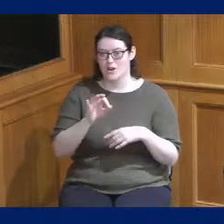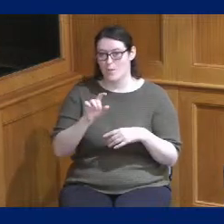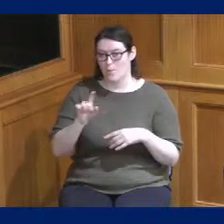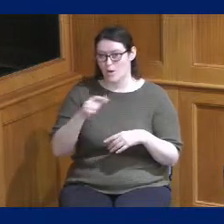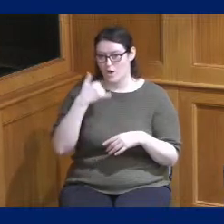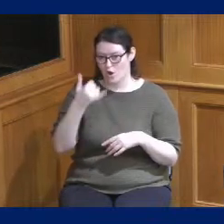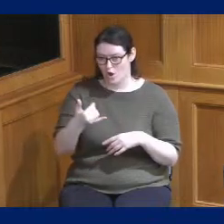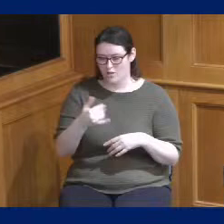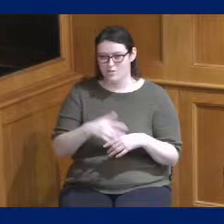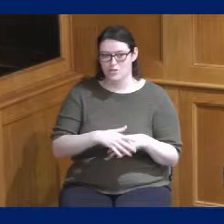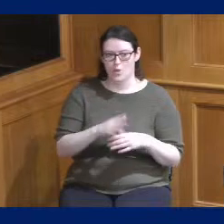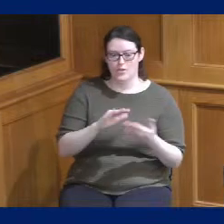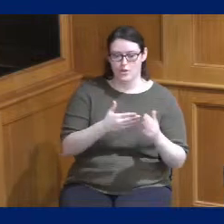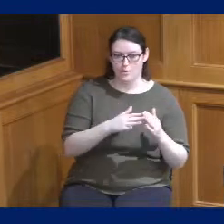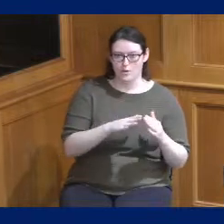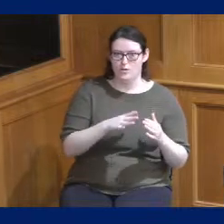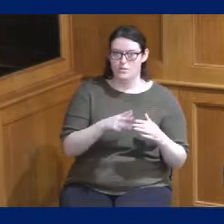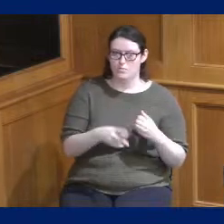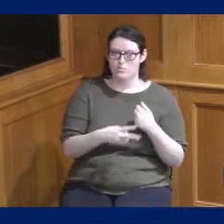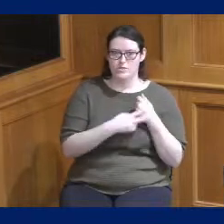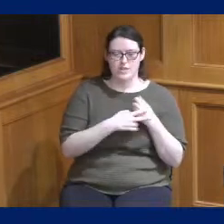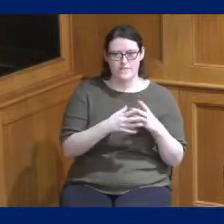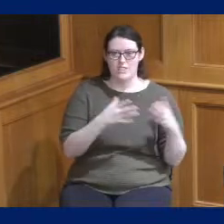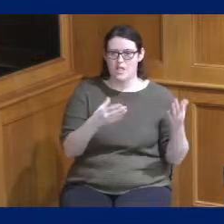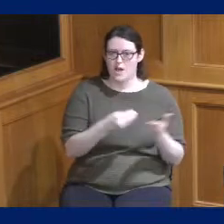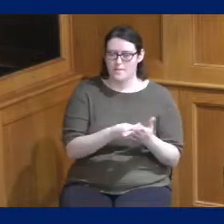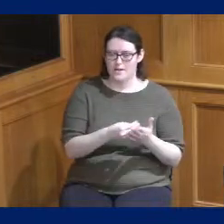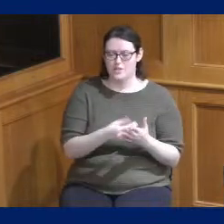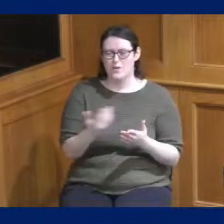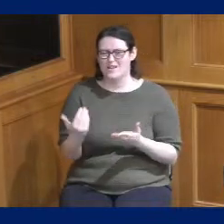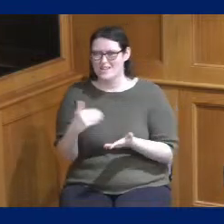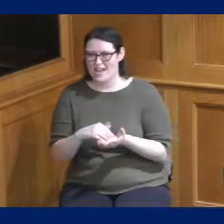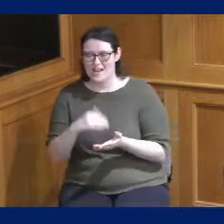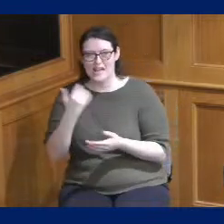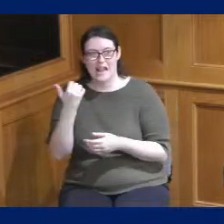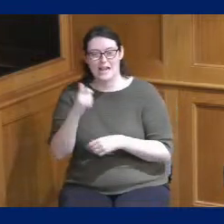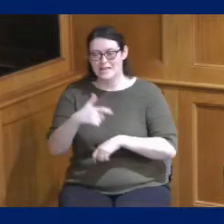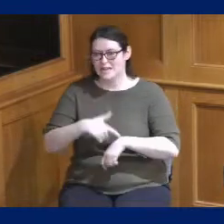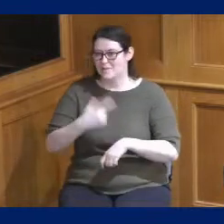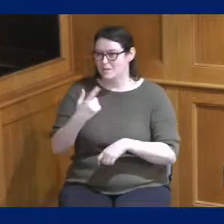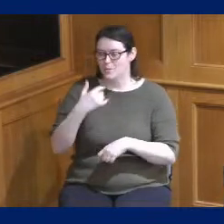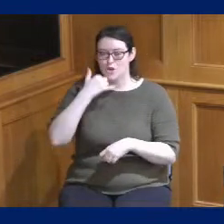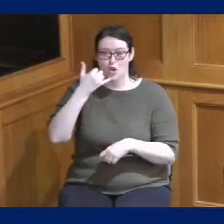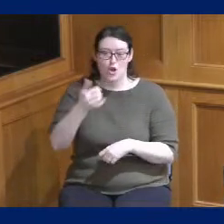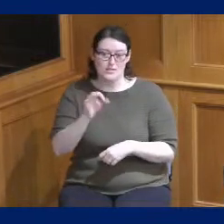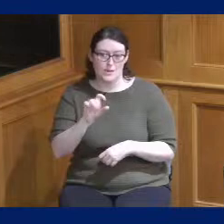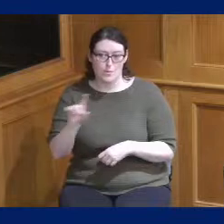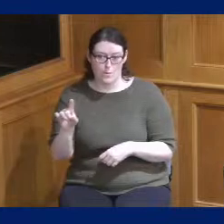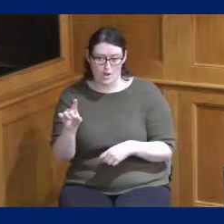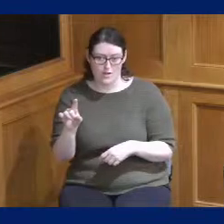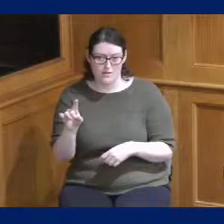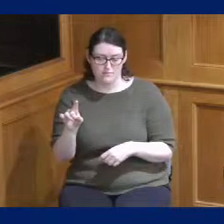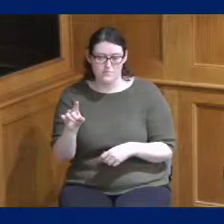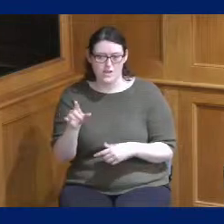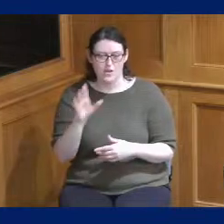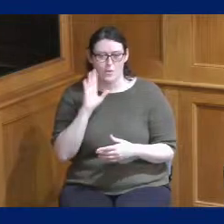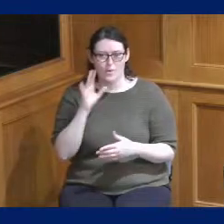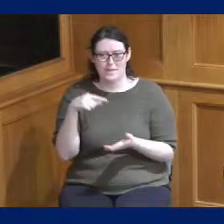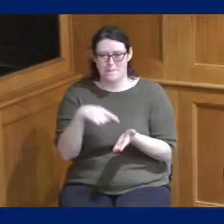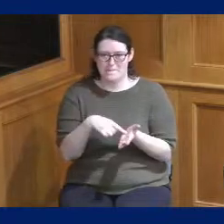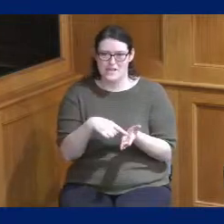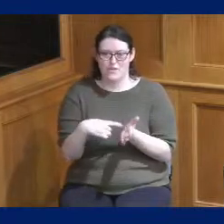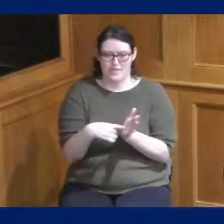saves communities significant money. Again, for those watching at home, whenever someone from a community calls 911, there is a